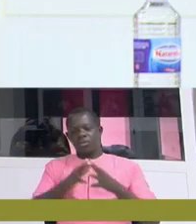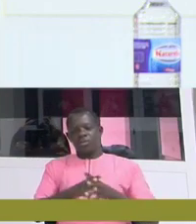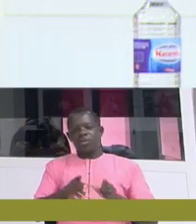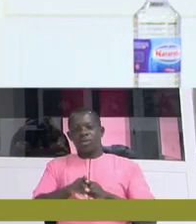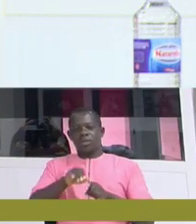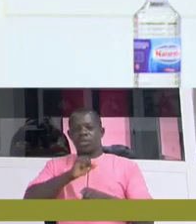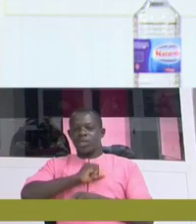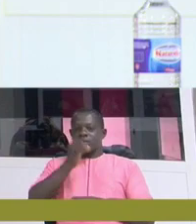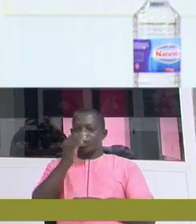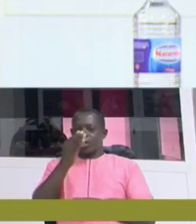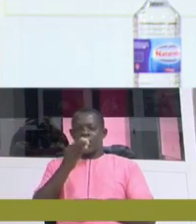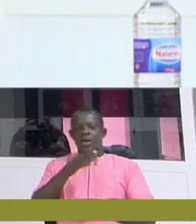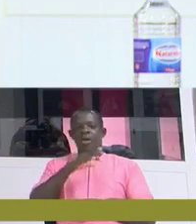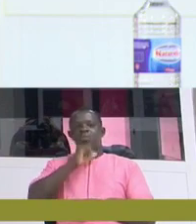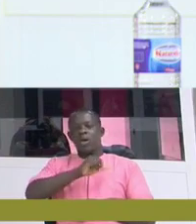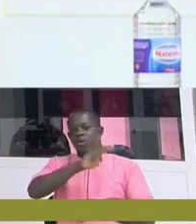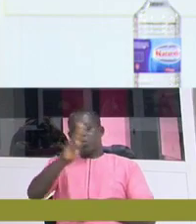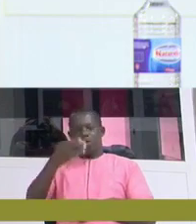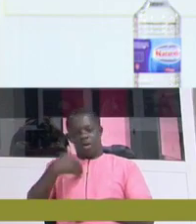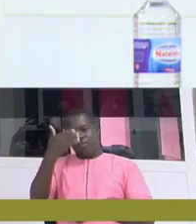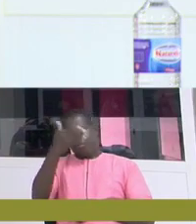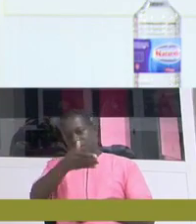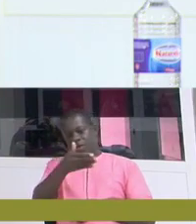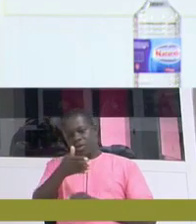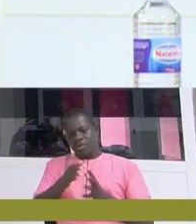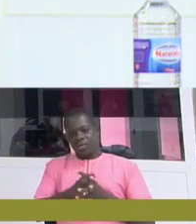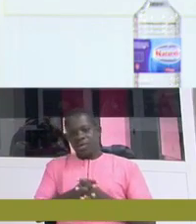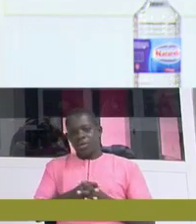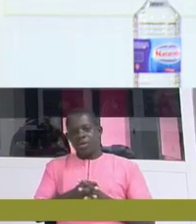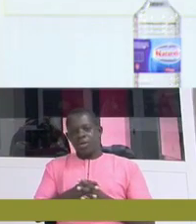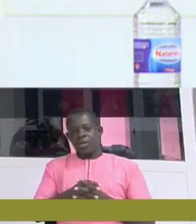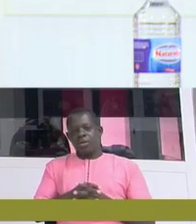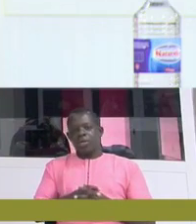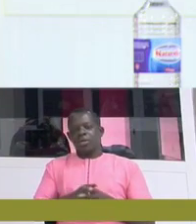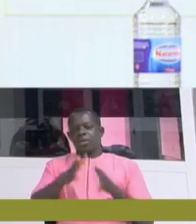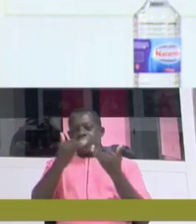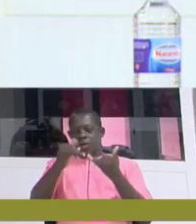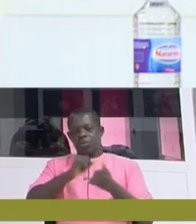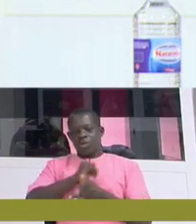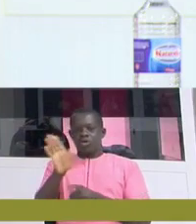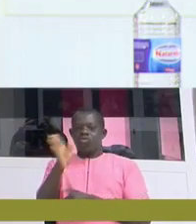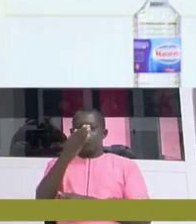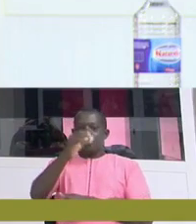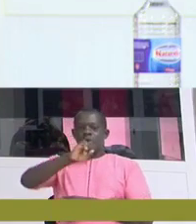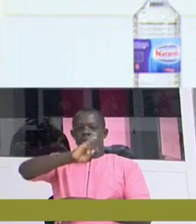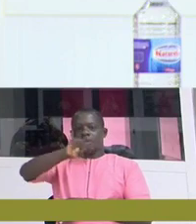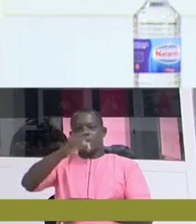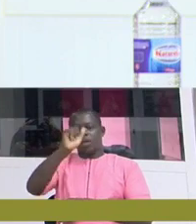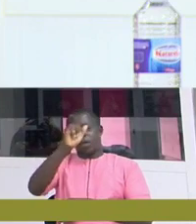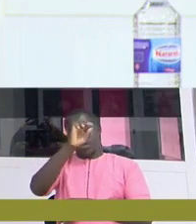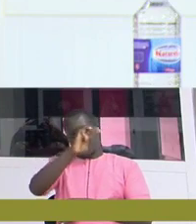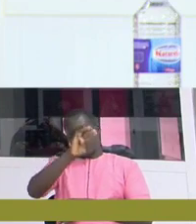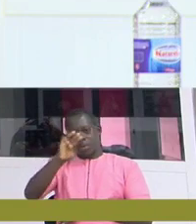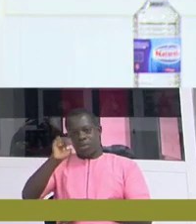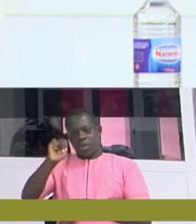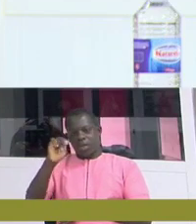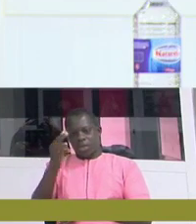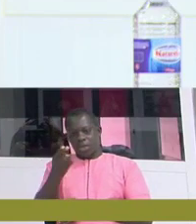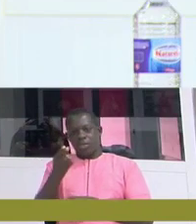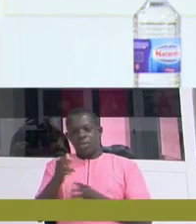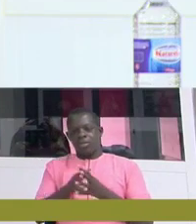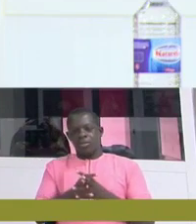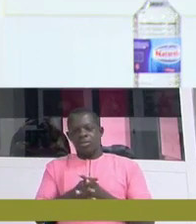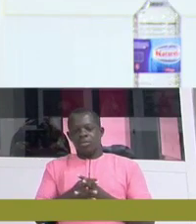Jola. He said that the old man is not here. He has gone to Jamekunda. After